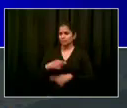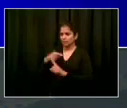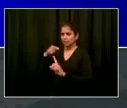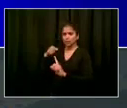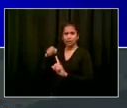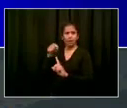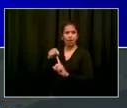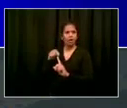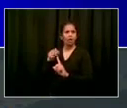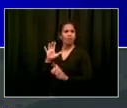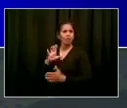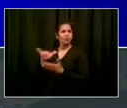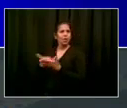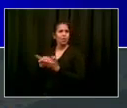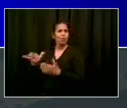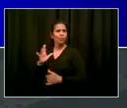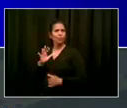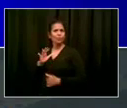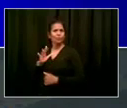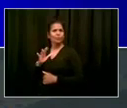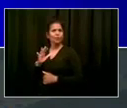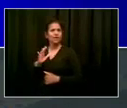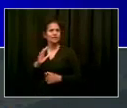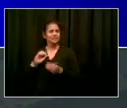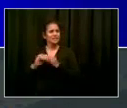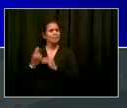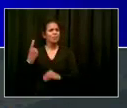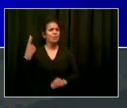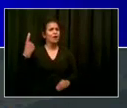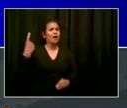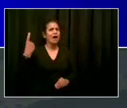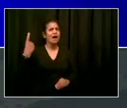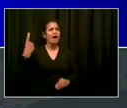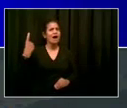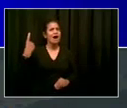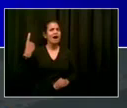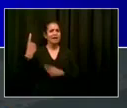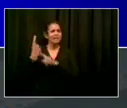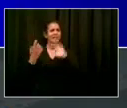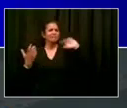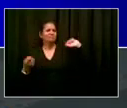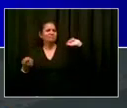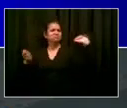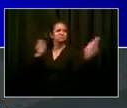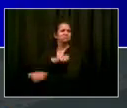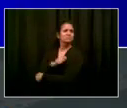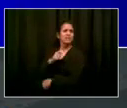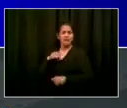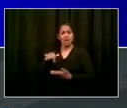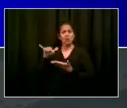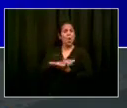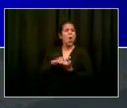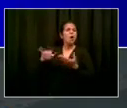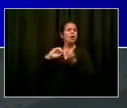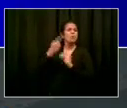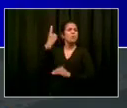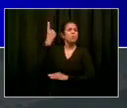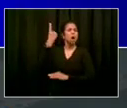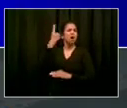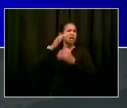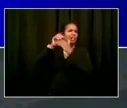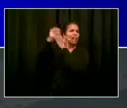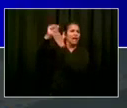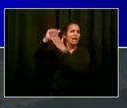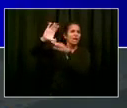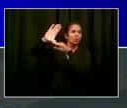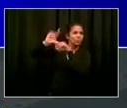hard and my team pushed hard in these discussions with the state was tight restrictions and smart rules and a careful assessment